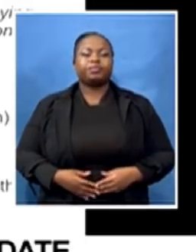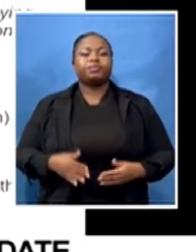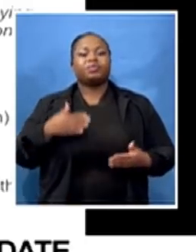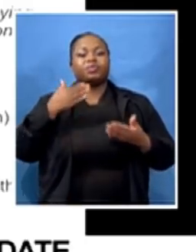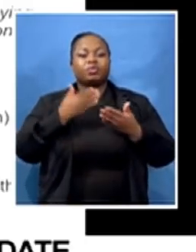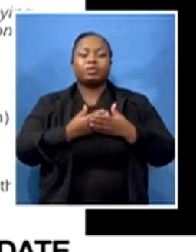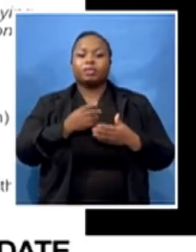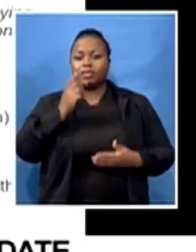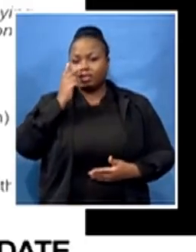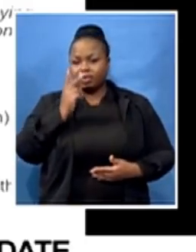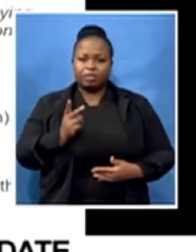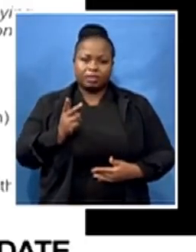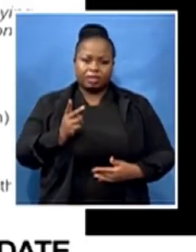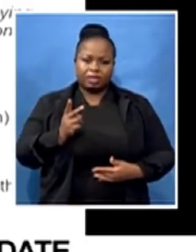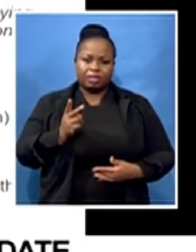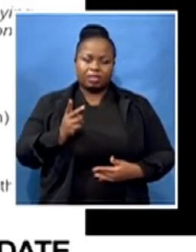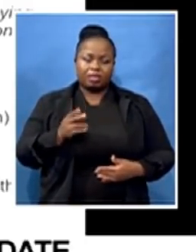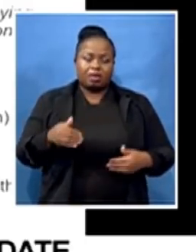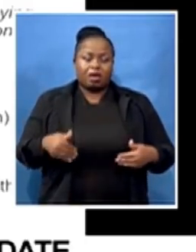hunger, poverty,